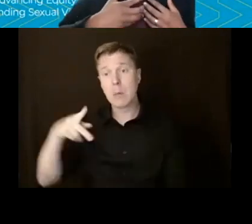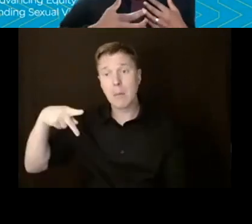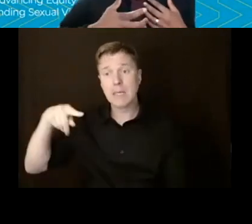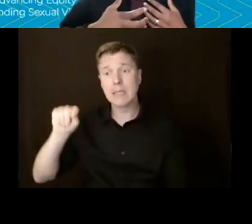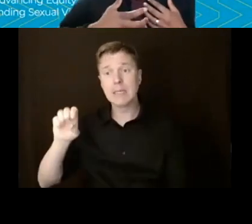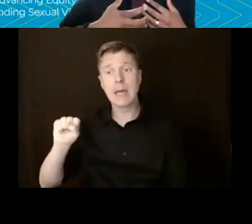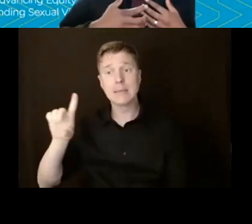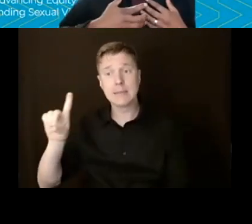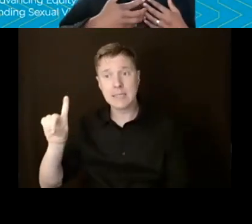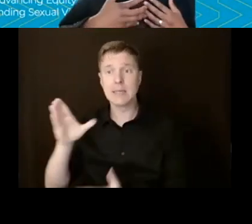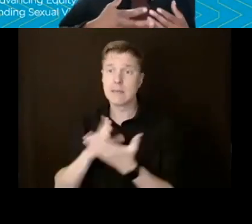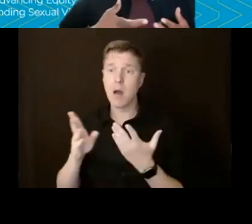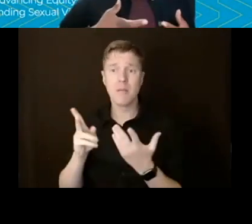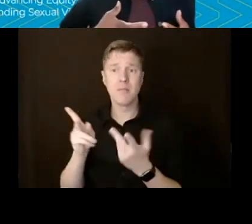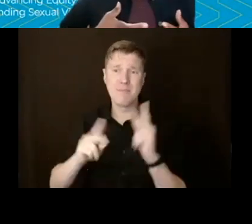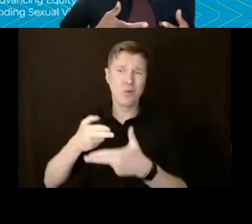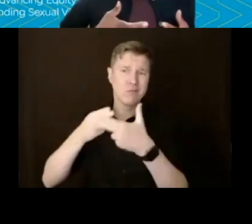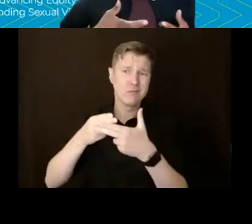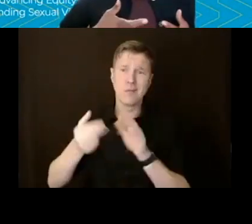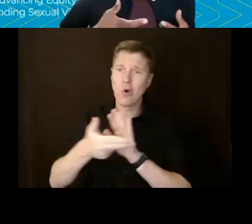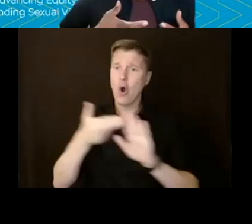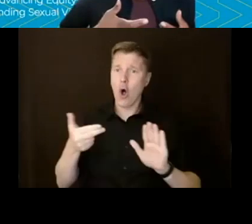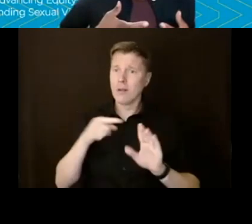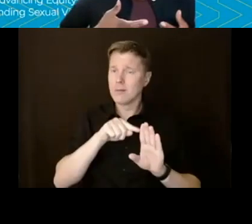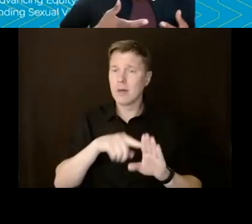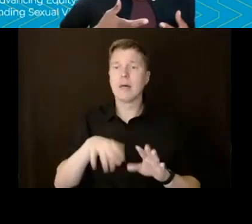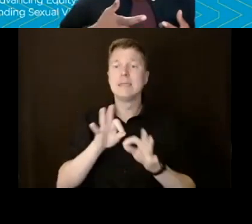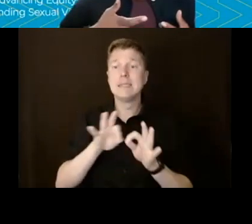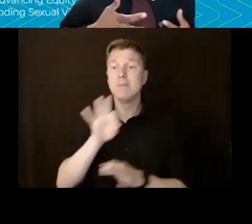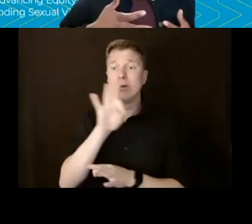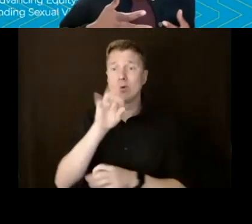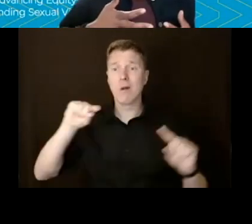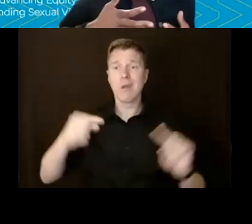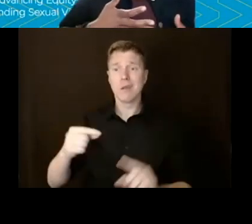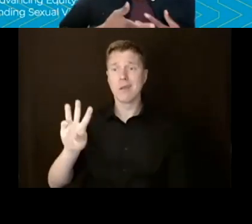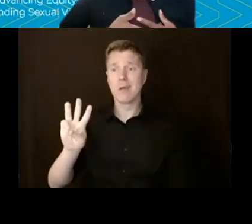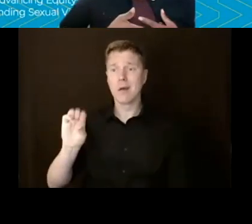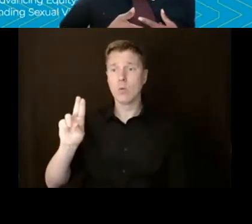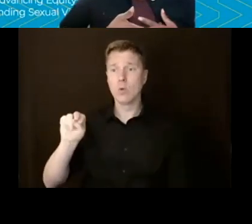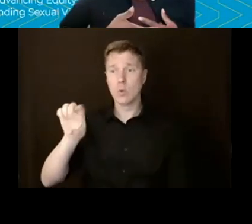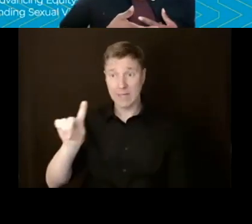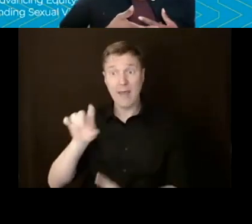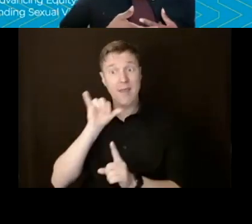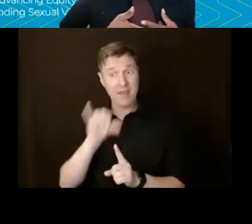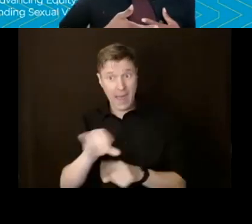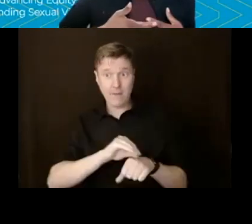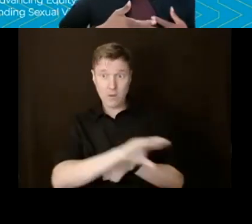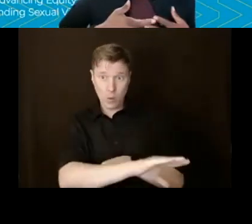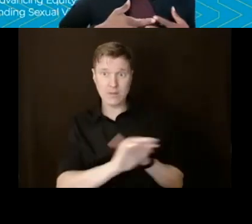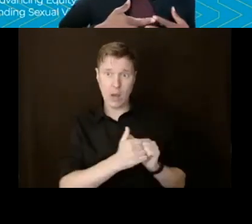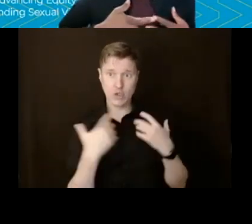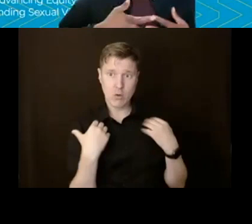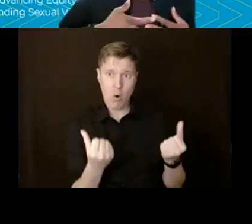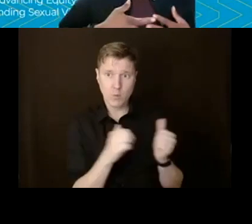a spiritual wound, which affects her resilience and her ability to cope with that traumatic experience.